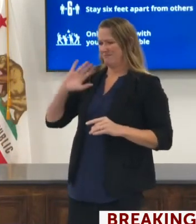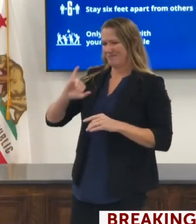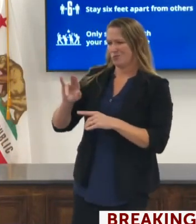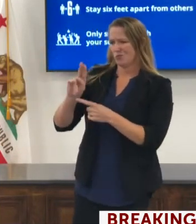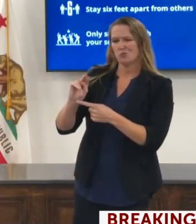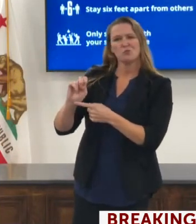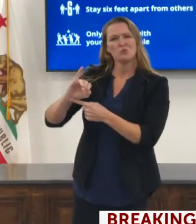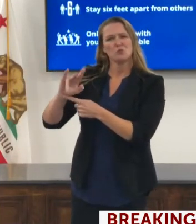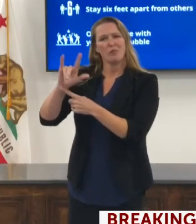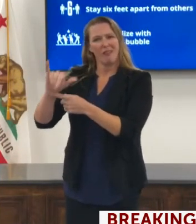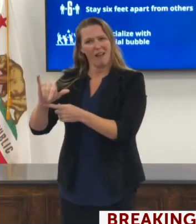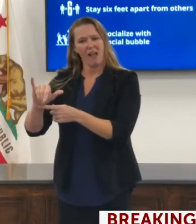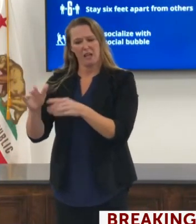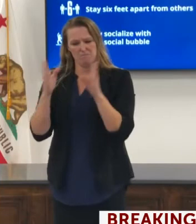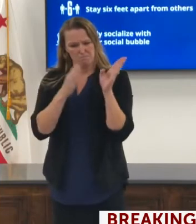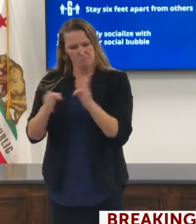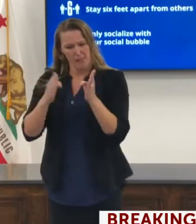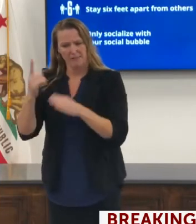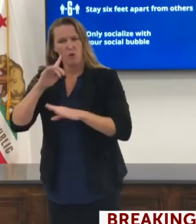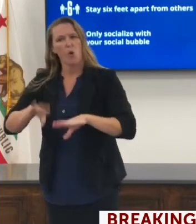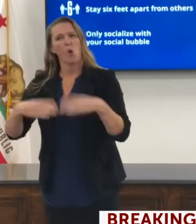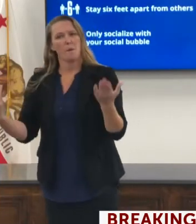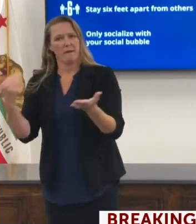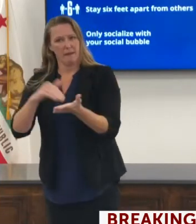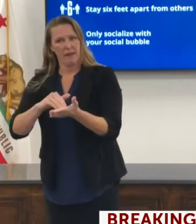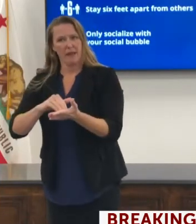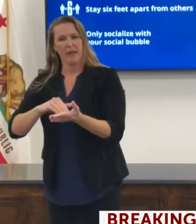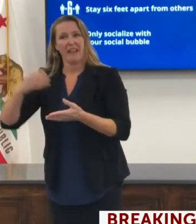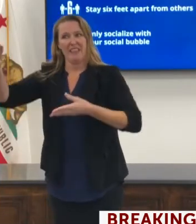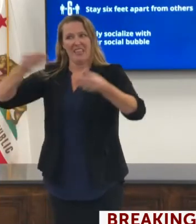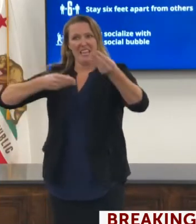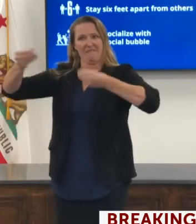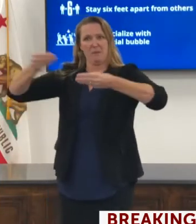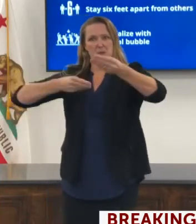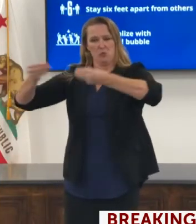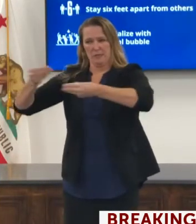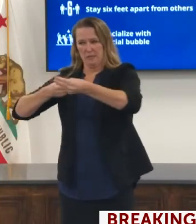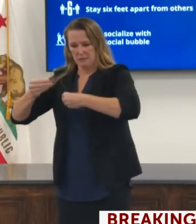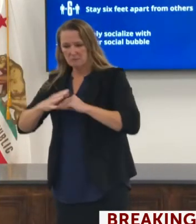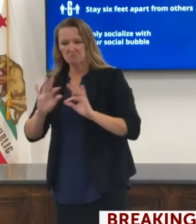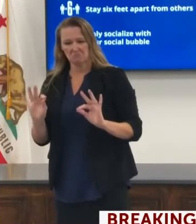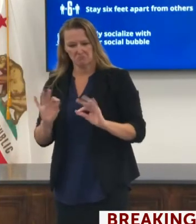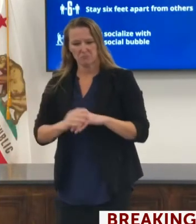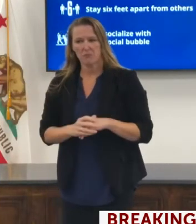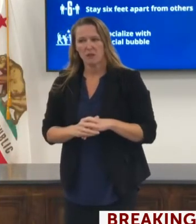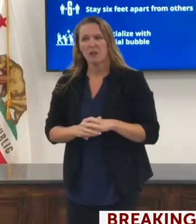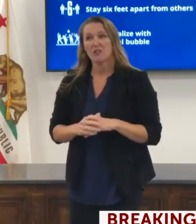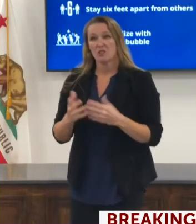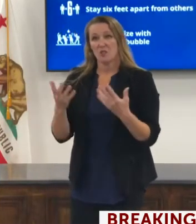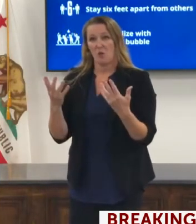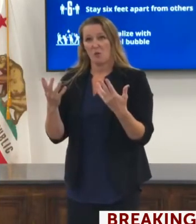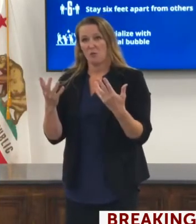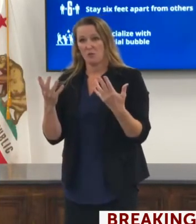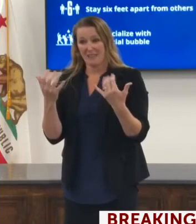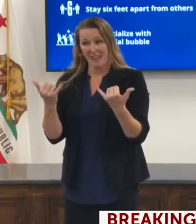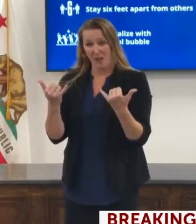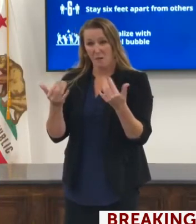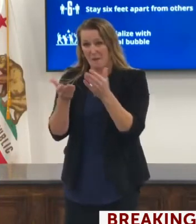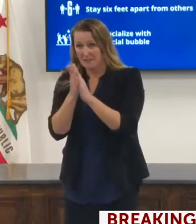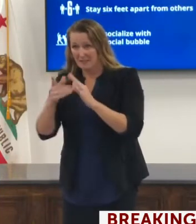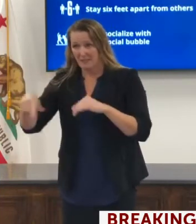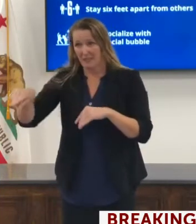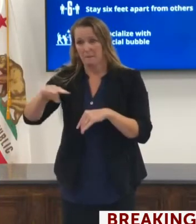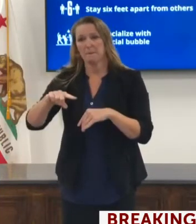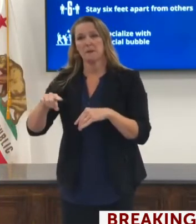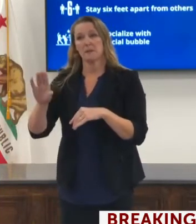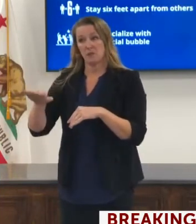reopening plans. We're asking them, if they are planning to move forward, to brush those off, to have those school board